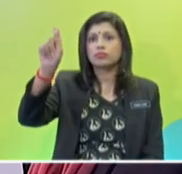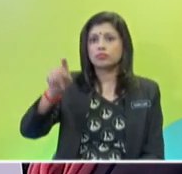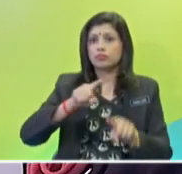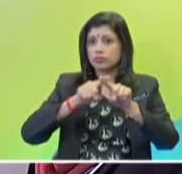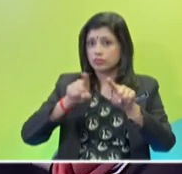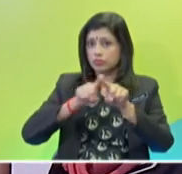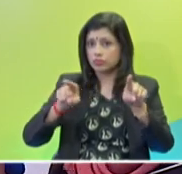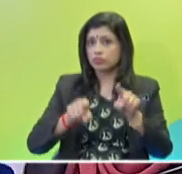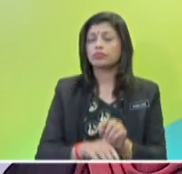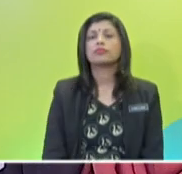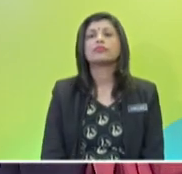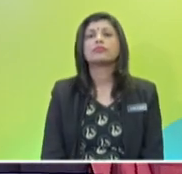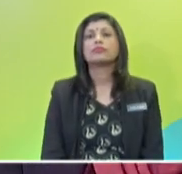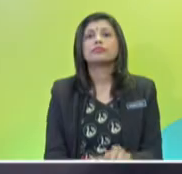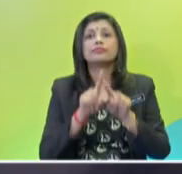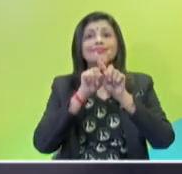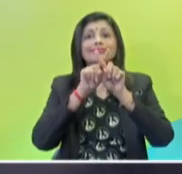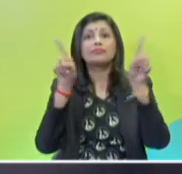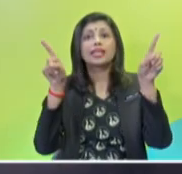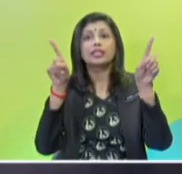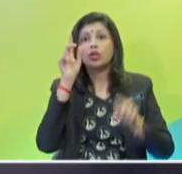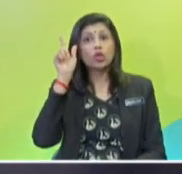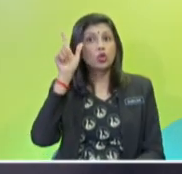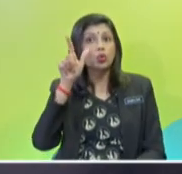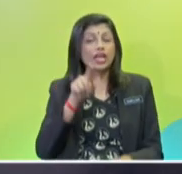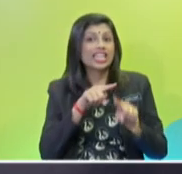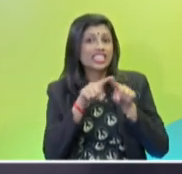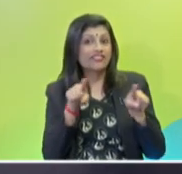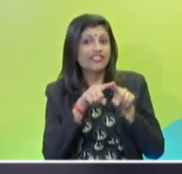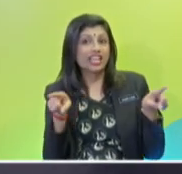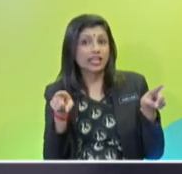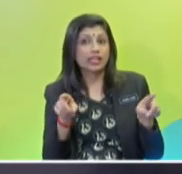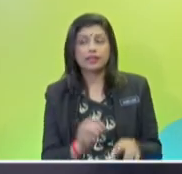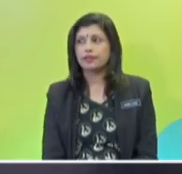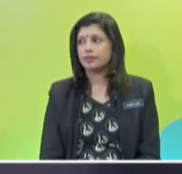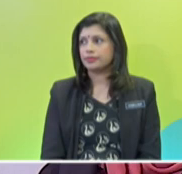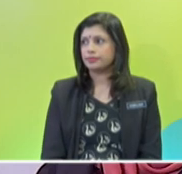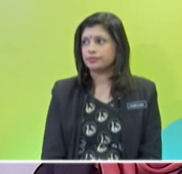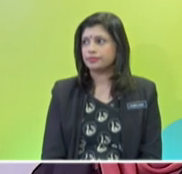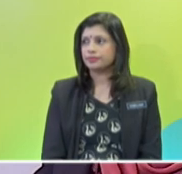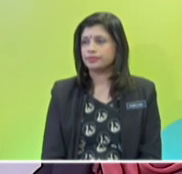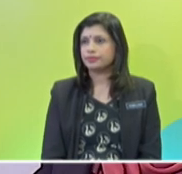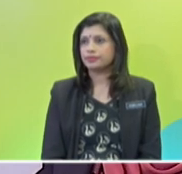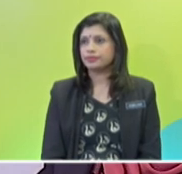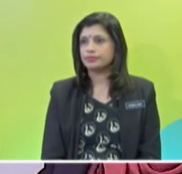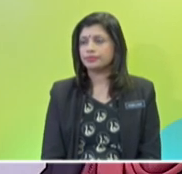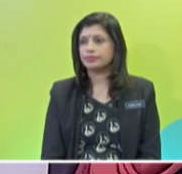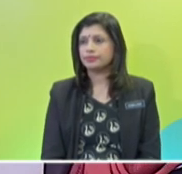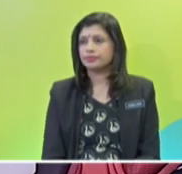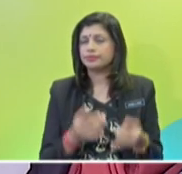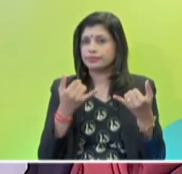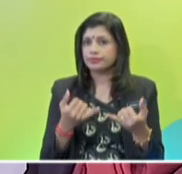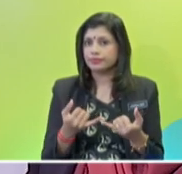one. Okay, thank you, Amir. Alright, how about... He couldn't breathe. Let's call